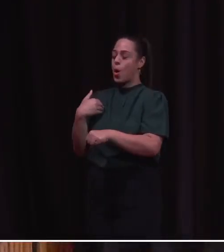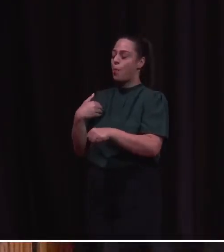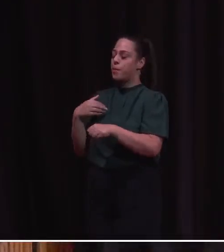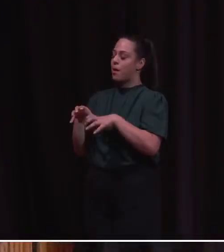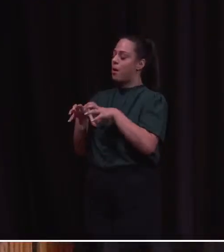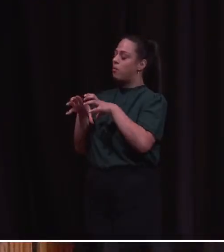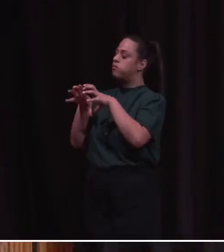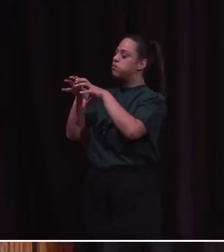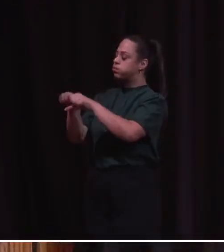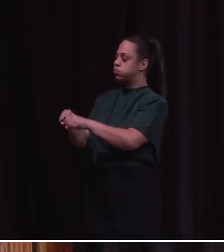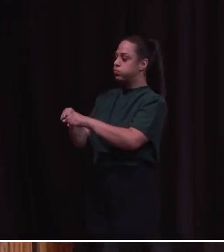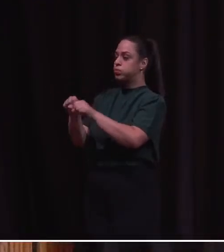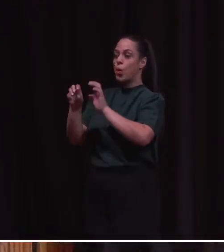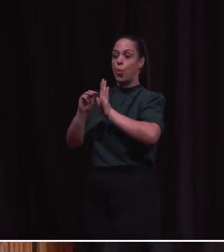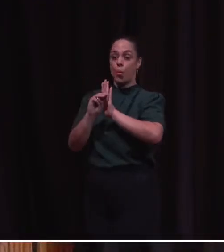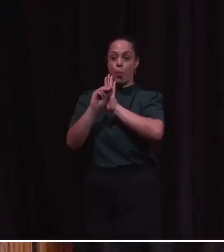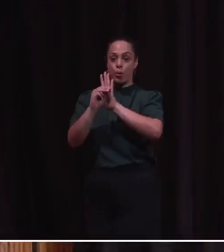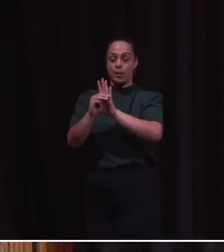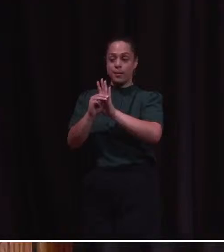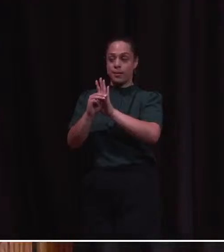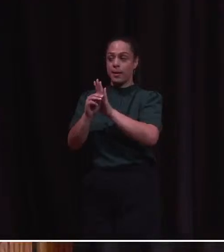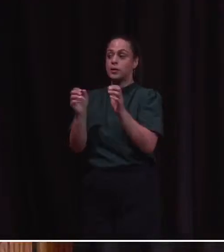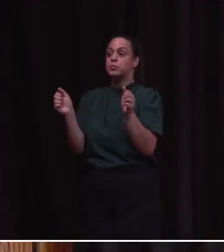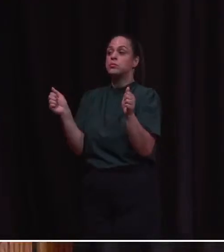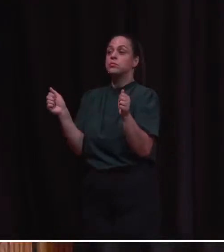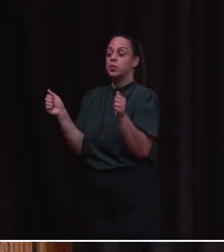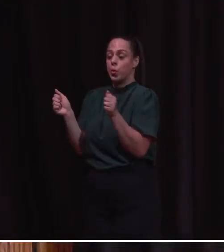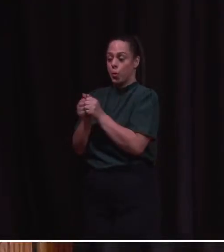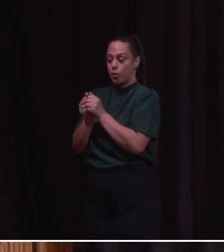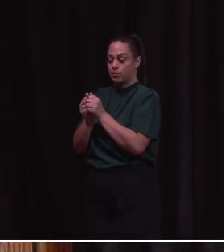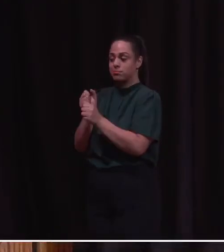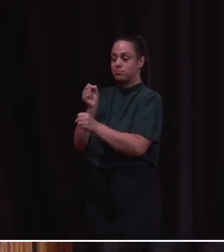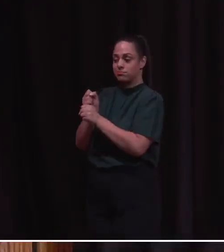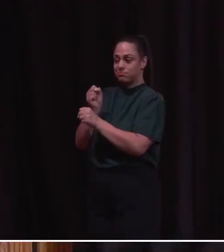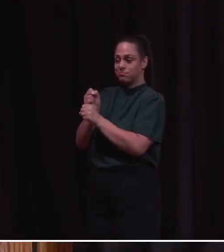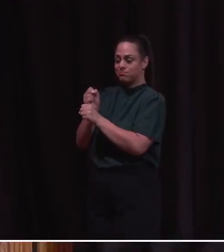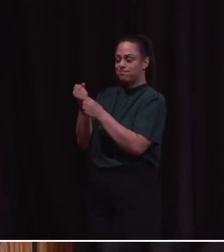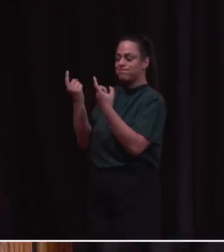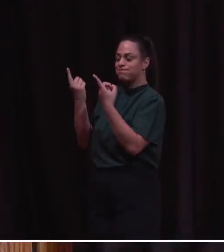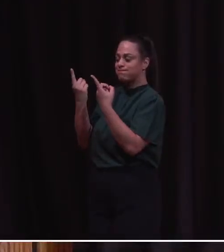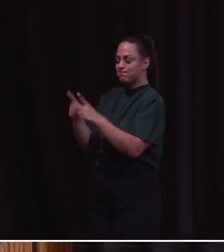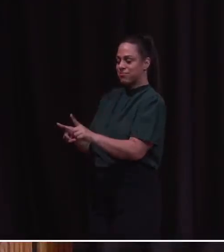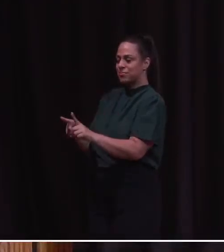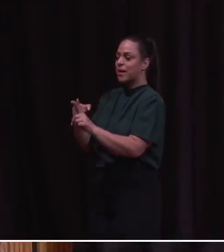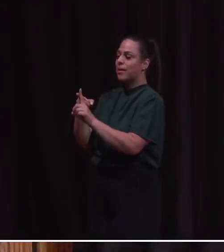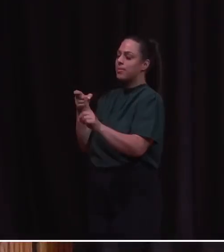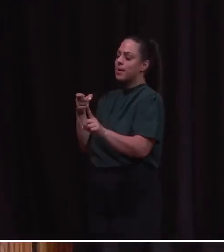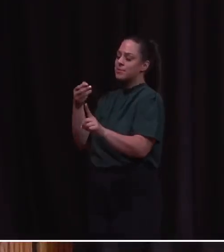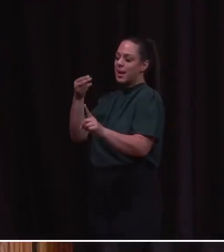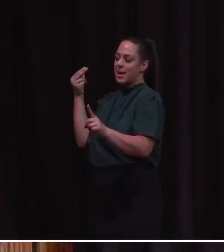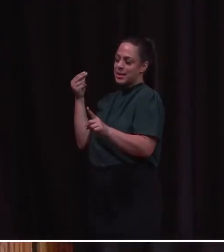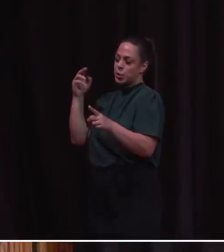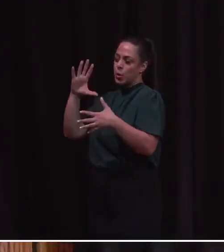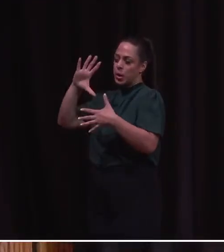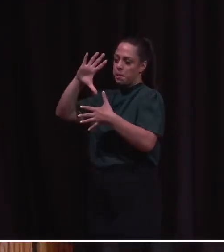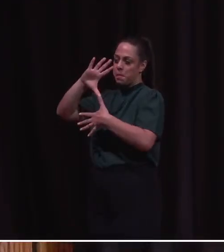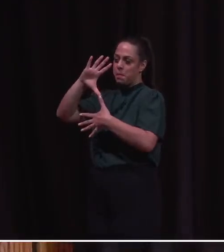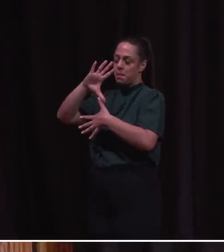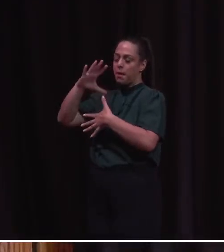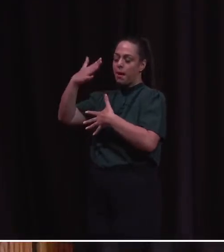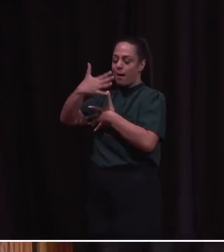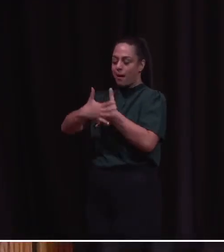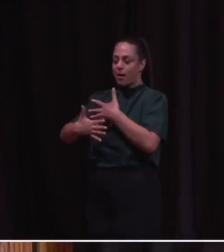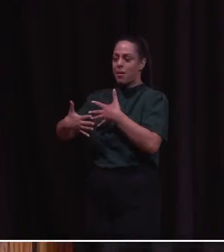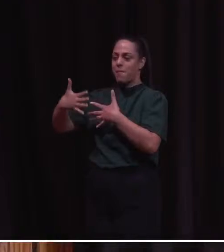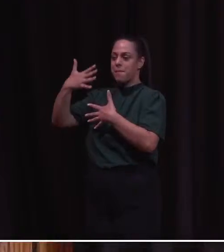phenomena, co-produced at a moment of Western history linked to the Atlantic commercial circuit and the transformation